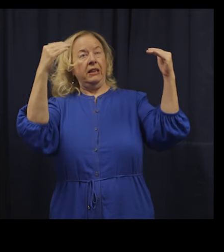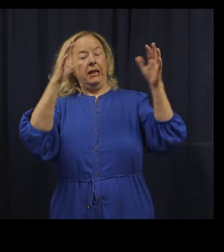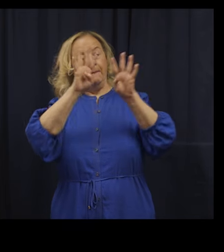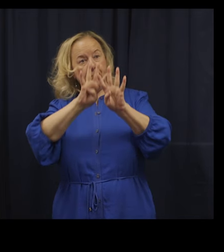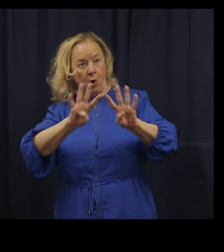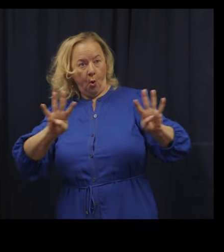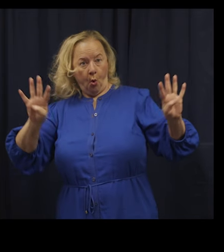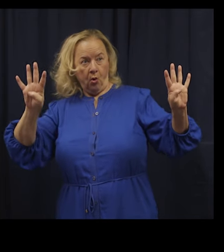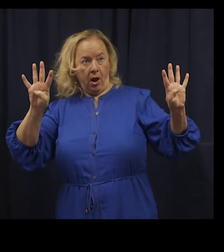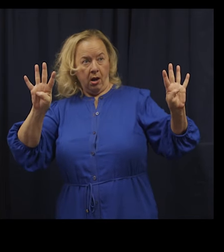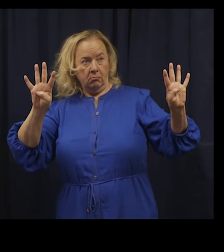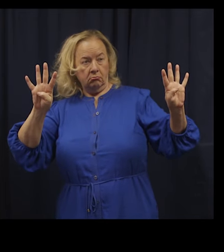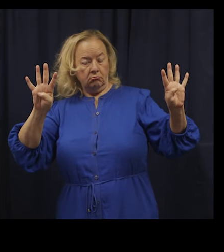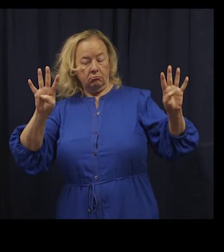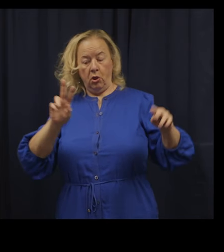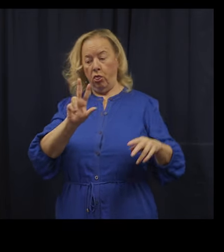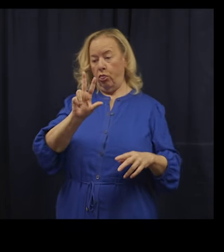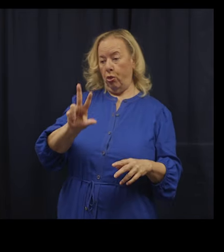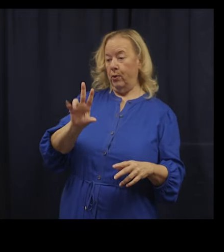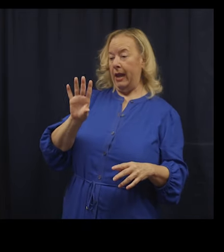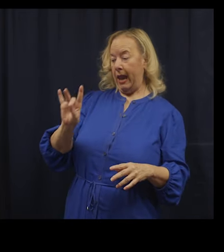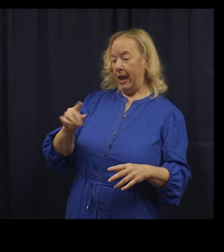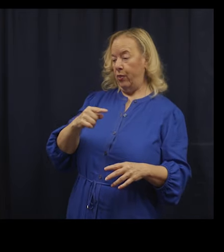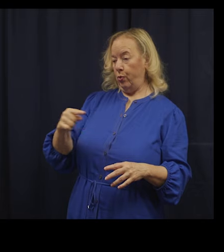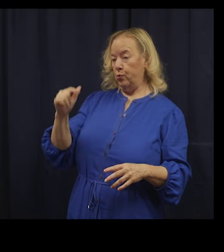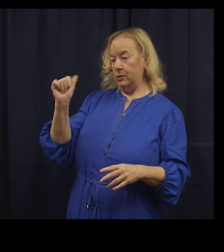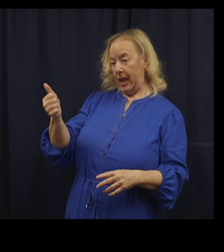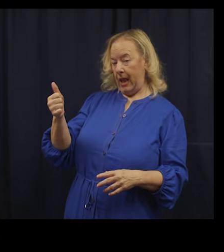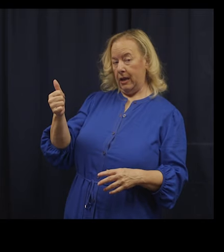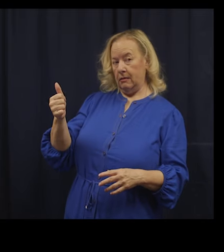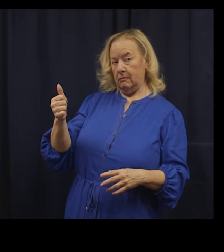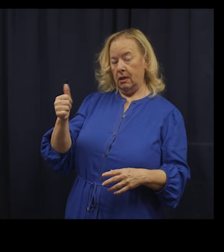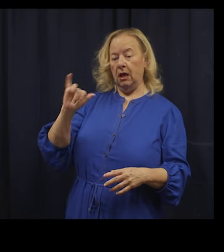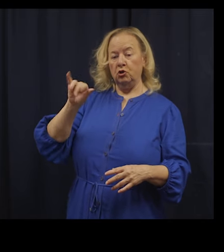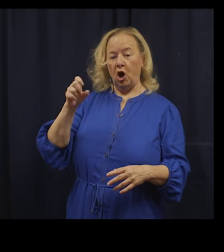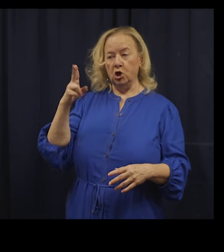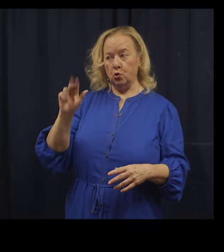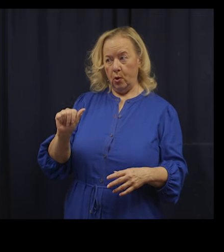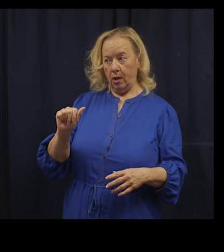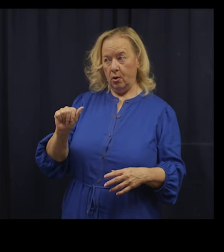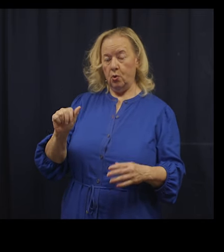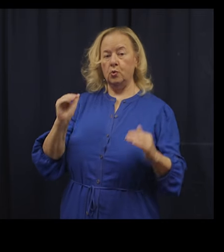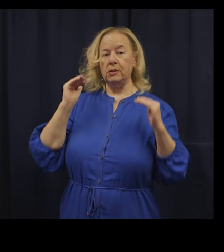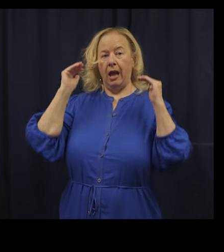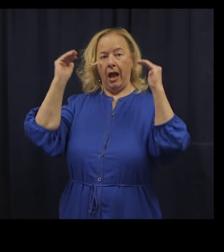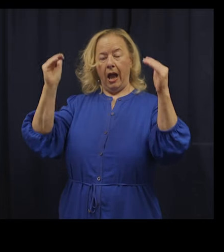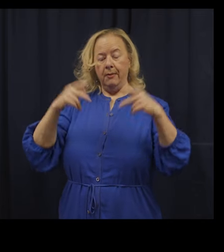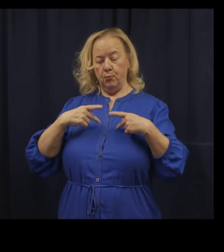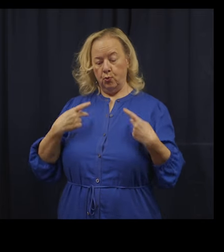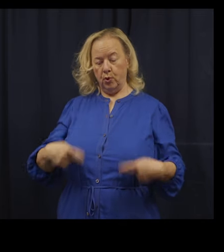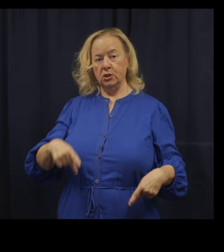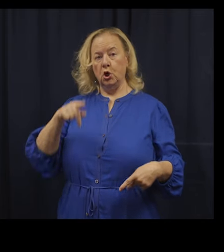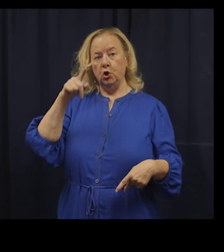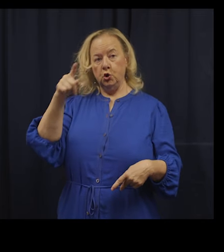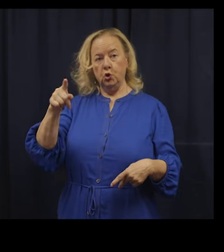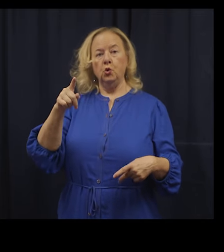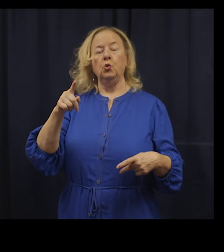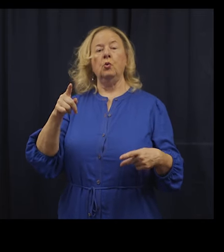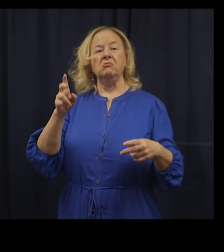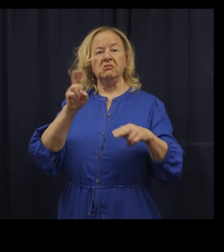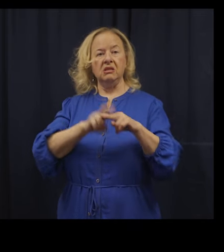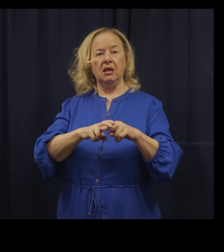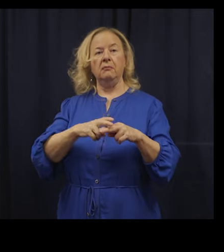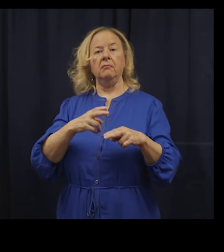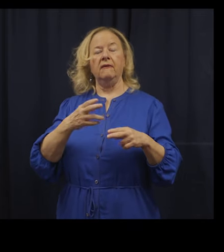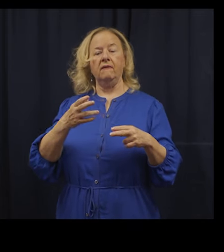menorah. Now look at 3:8 through 10. It says, hear now, Joshua, who is the high priest, you and your fellows who sit before you, they are